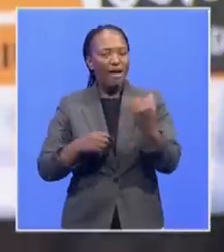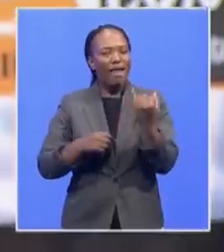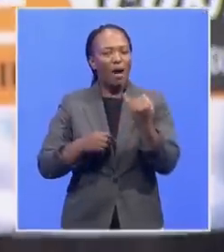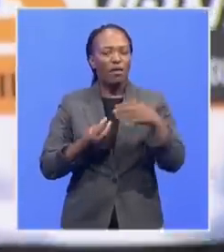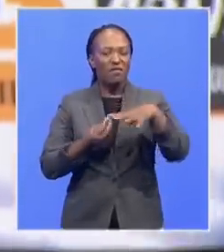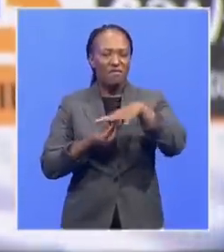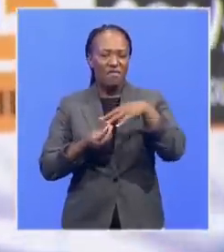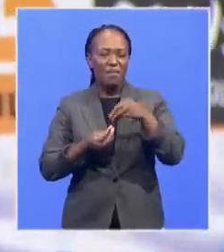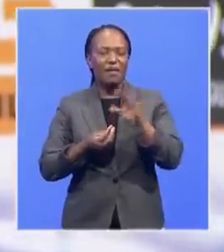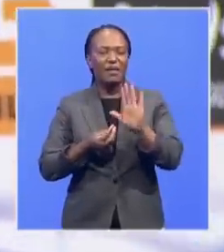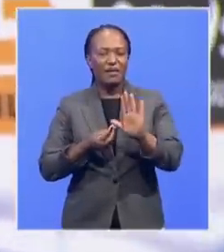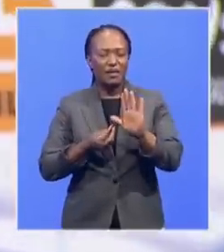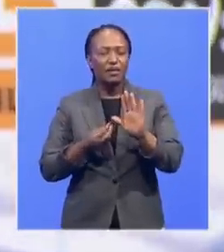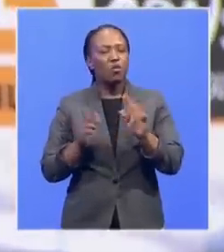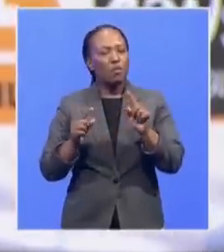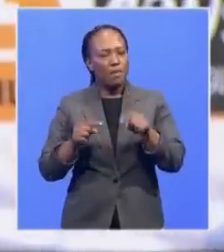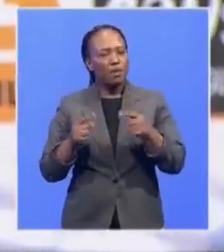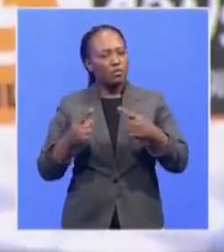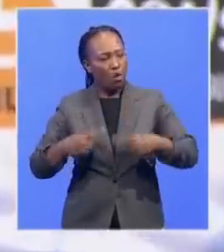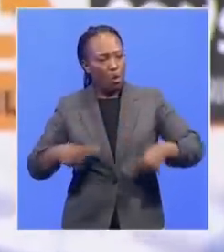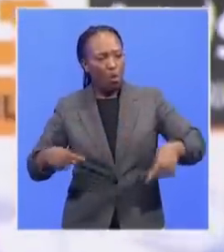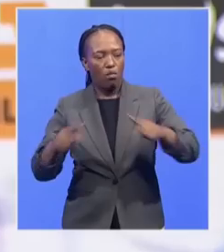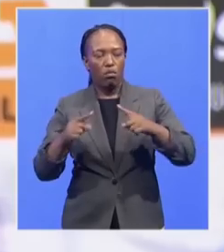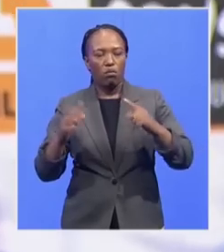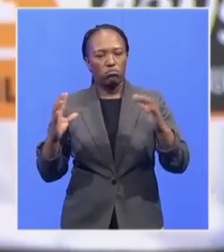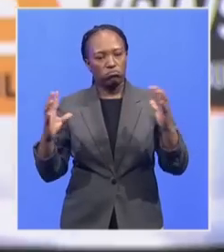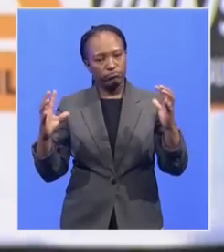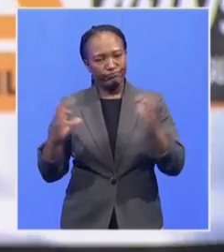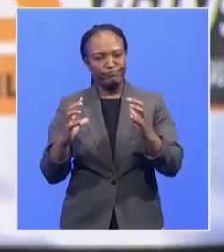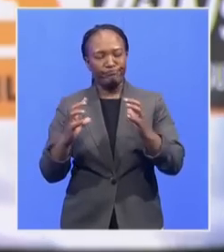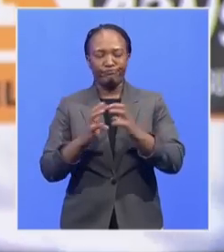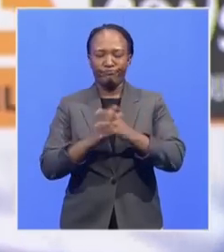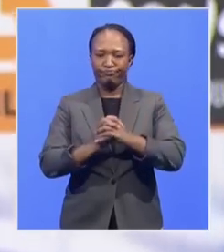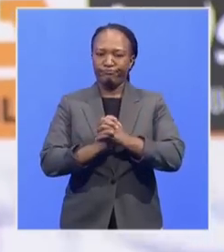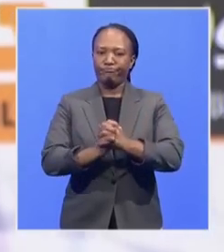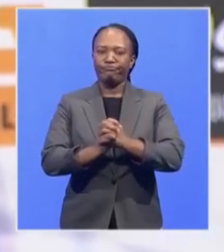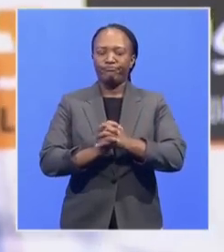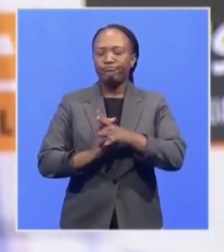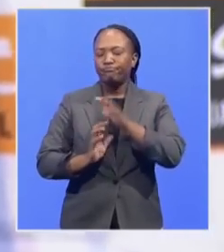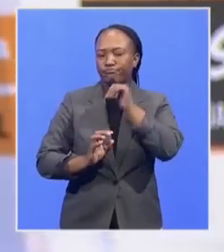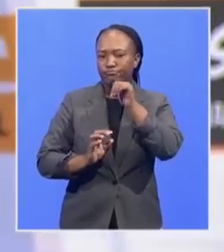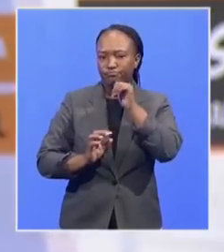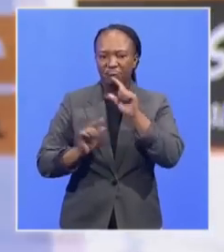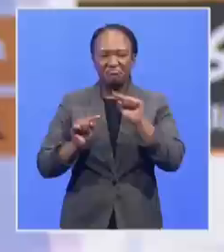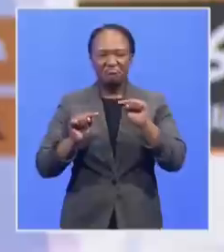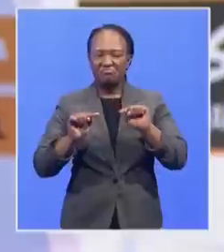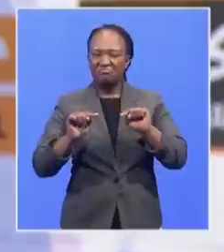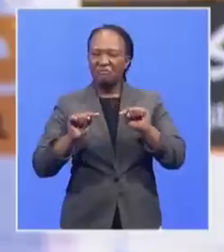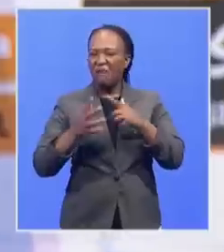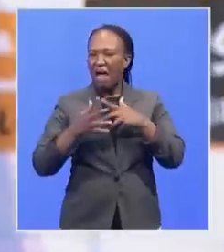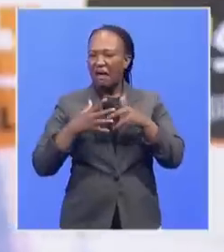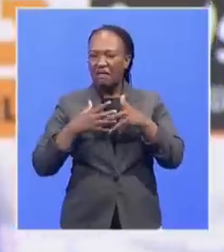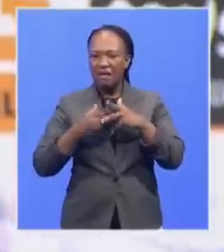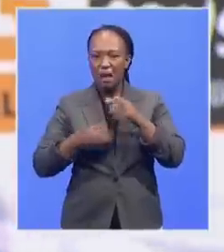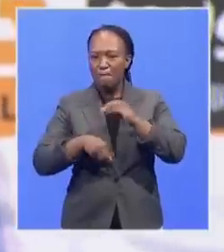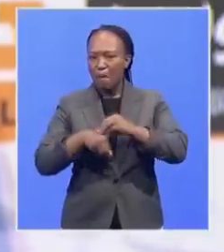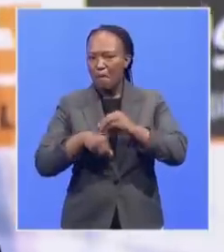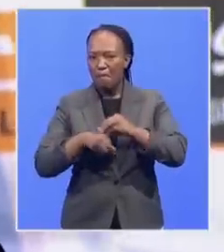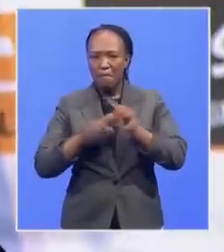us come together to sort out our differences and solve our problems.